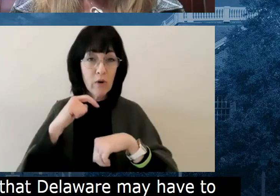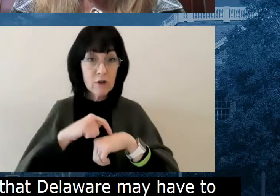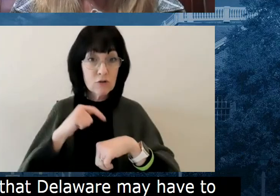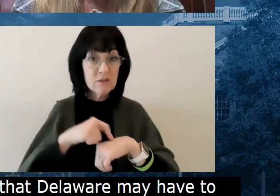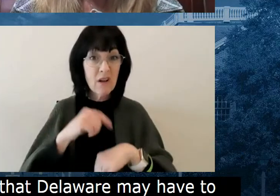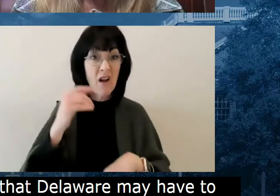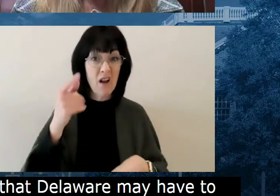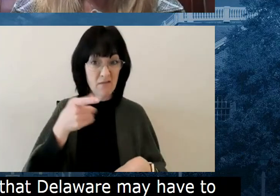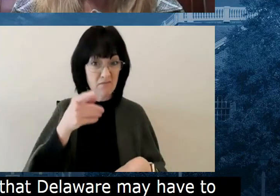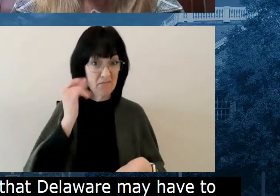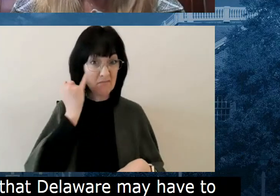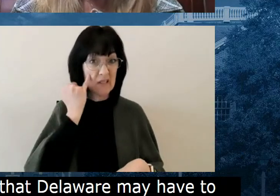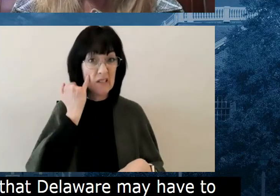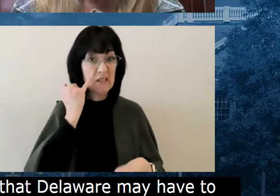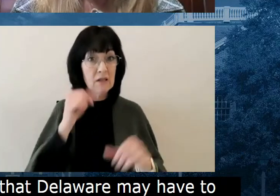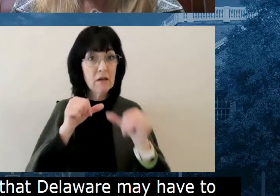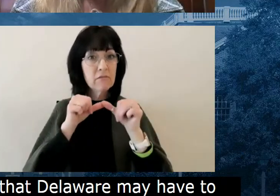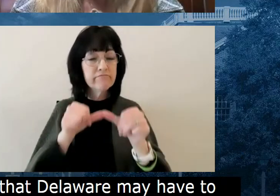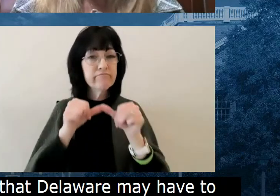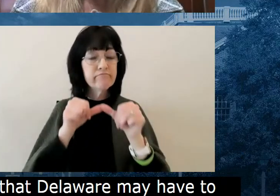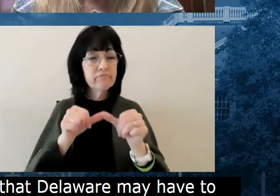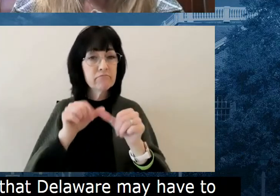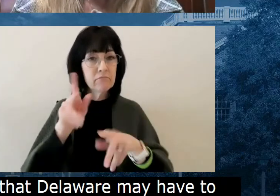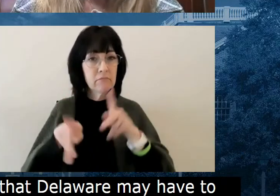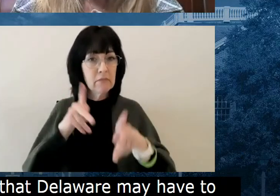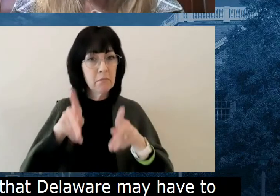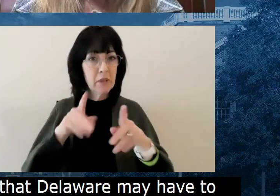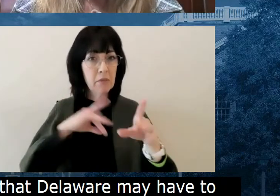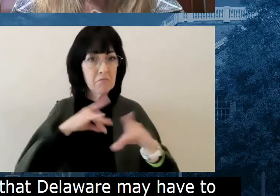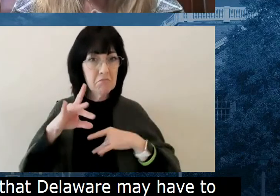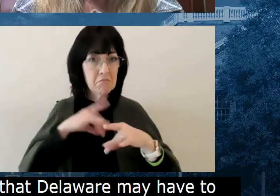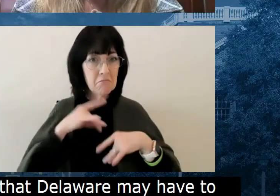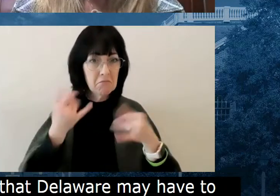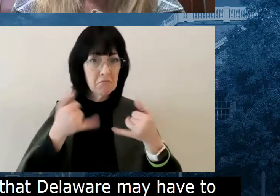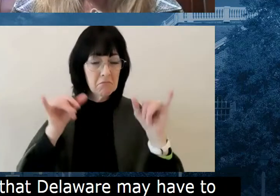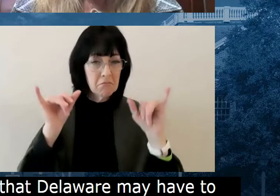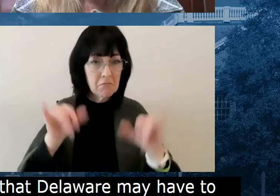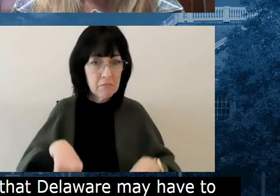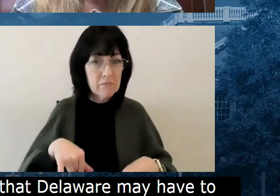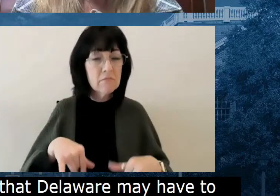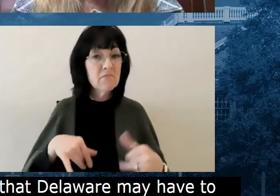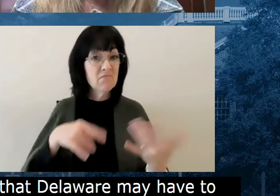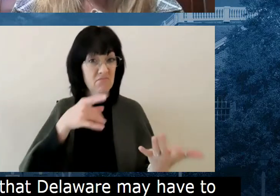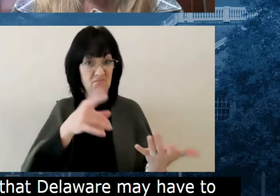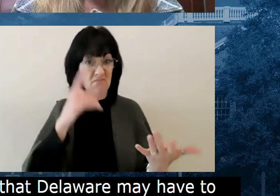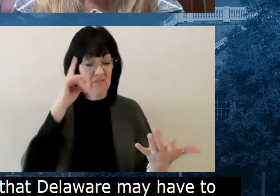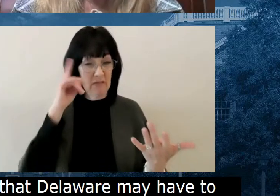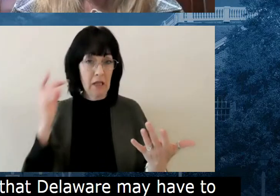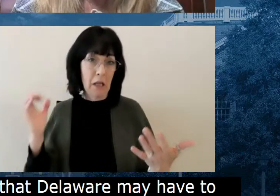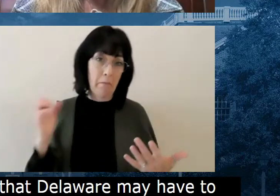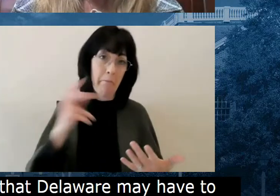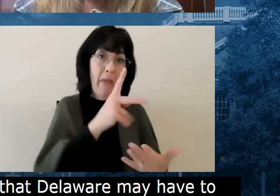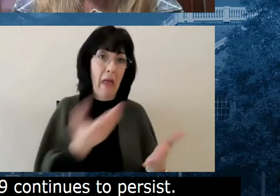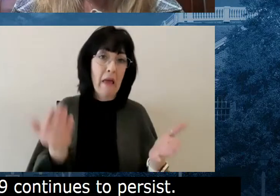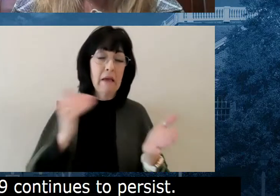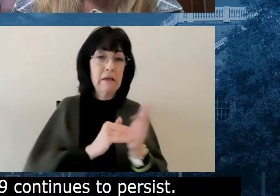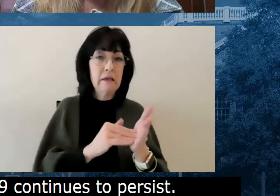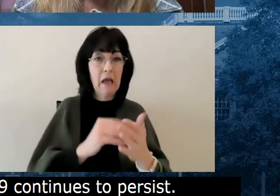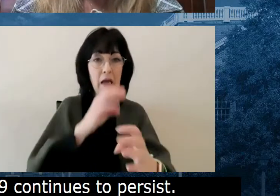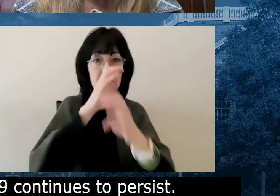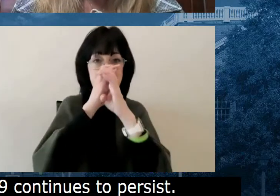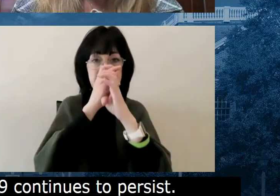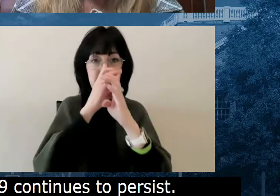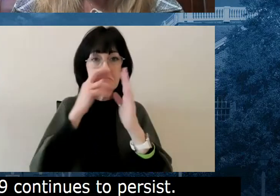push and focus on vaccination. If we can get our vaccination rate up to 70+%, considering